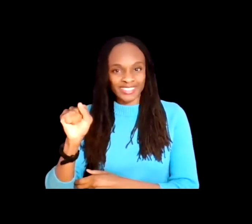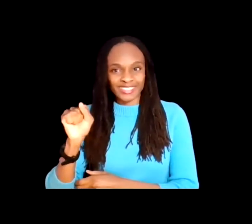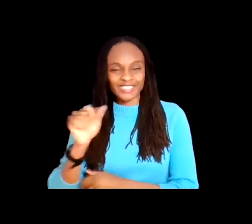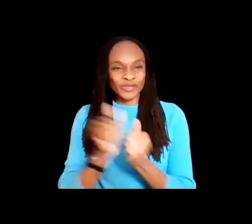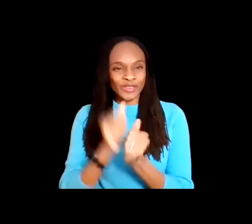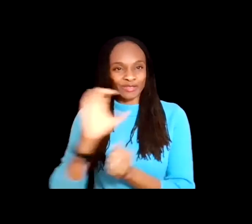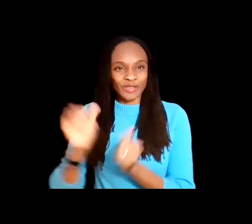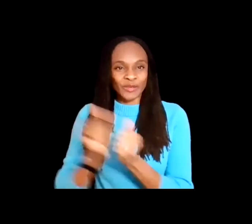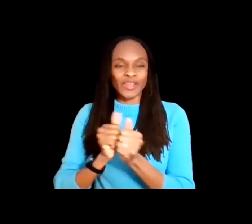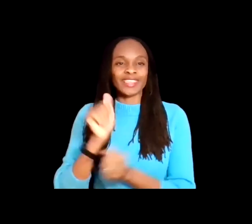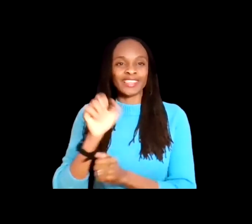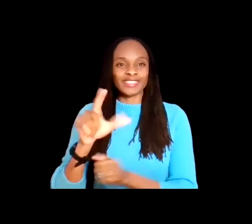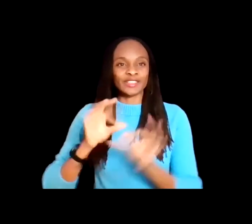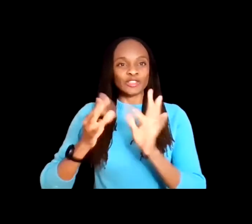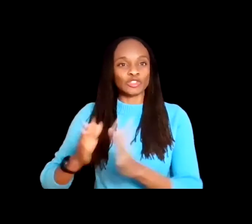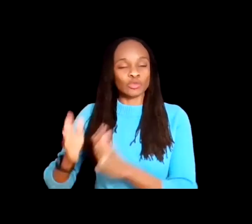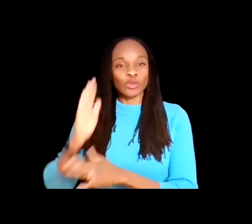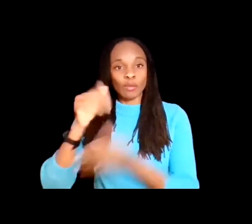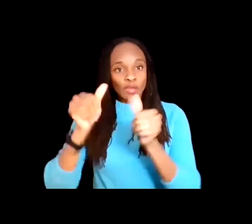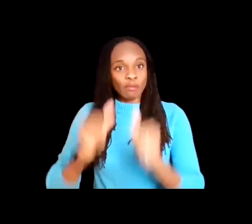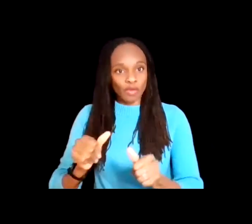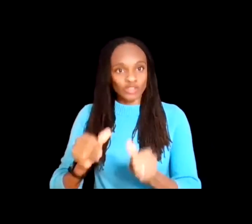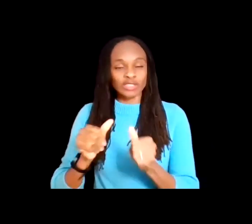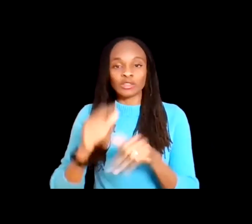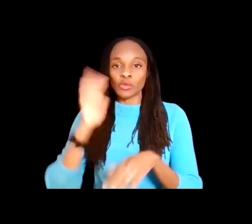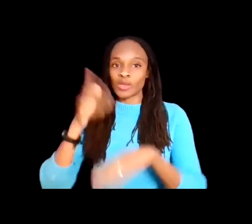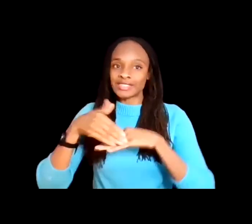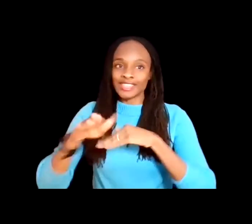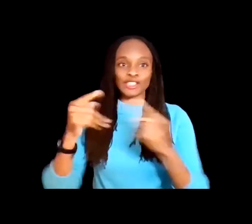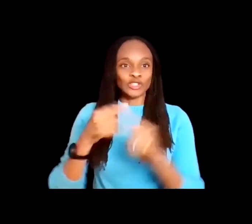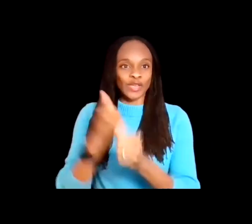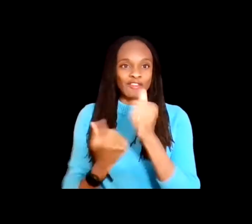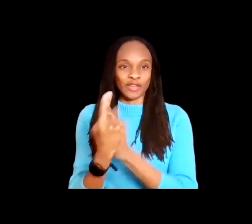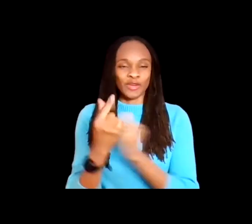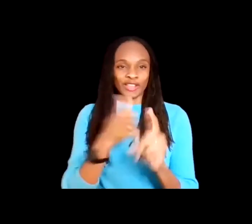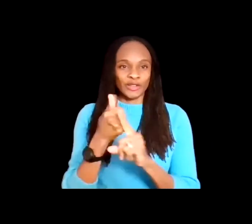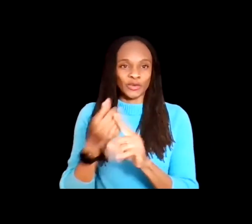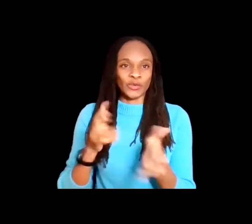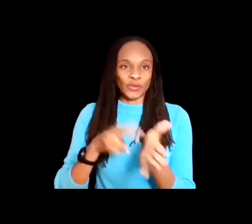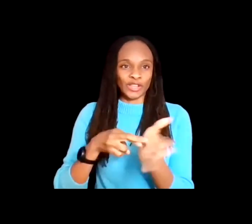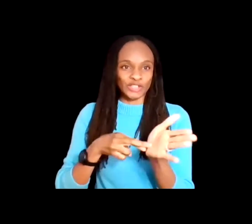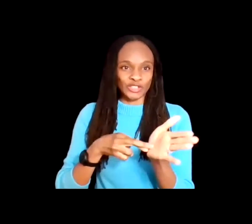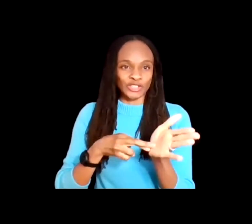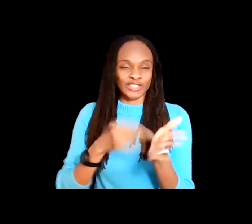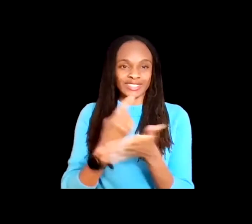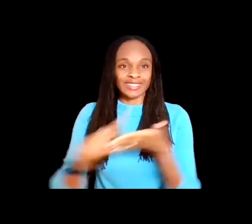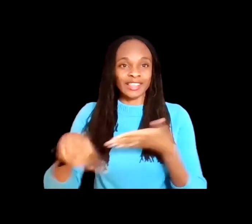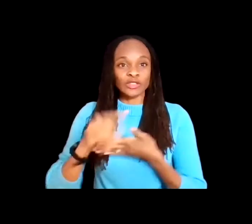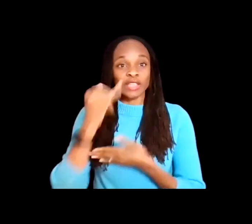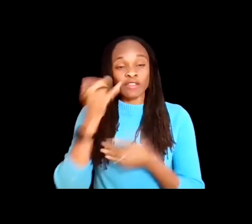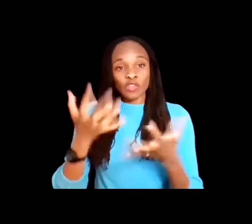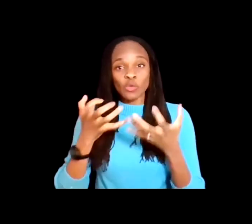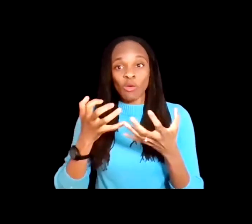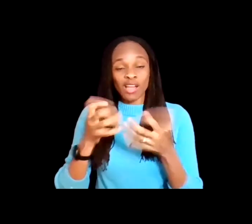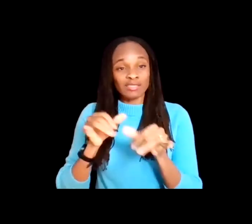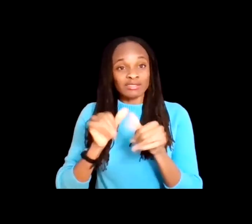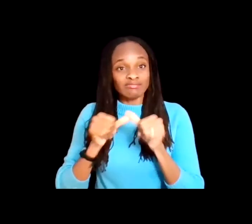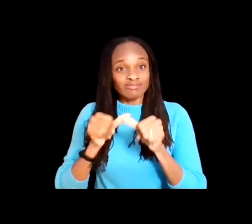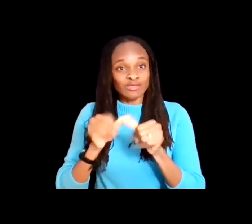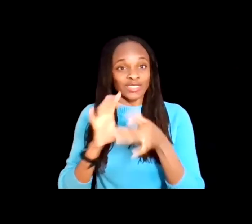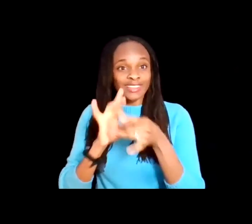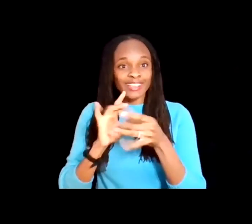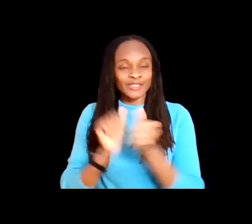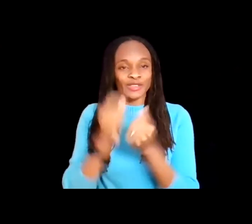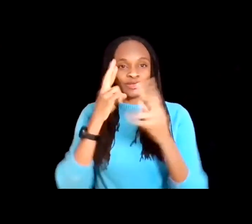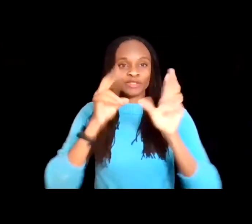ASL interpreters will be posted and sent to everyone who registered next week. If you want to stay connected to Respectability, I invite